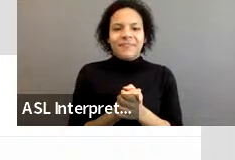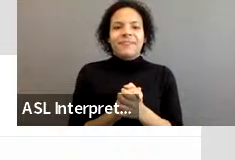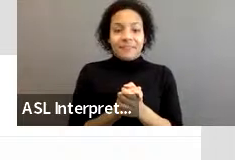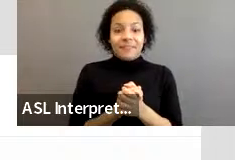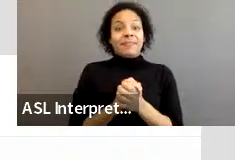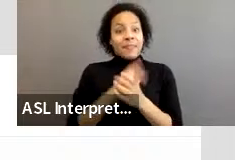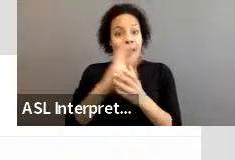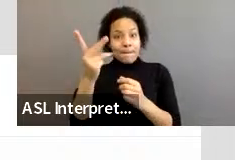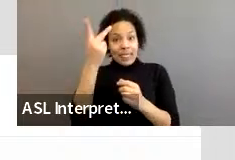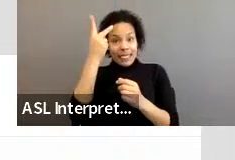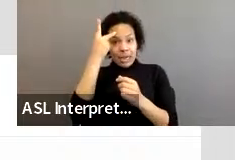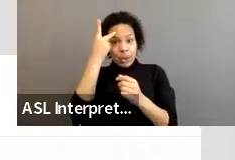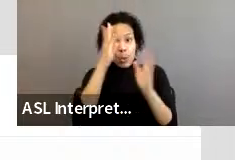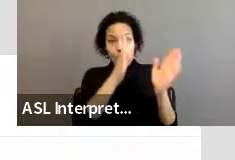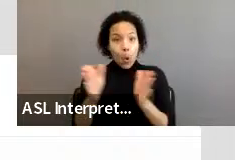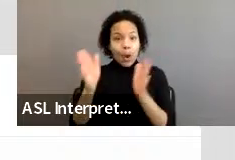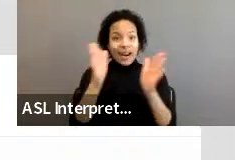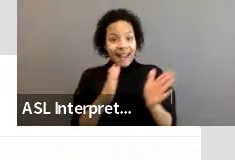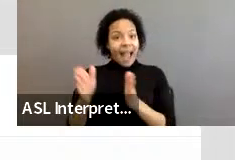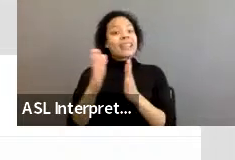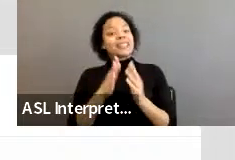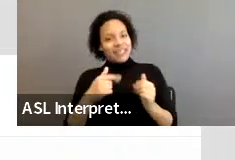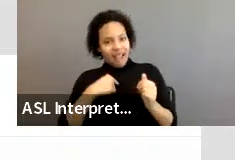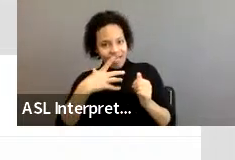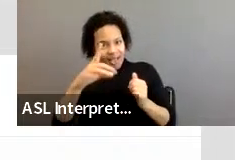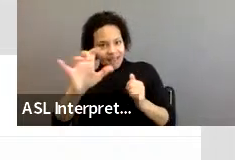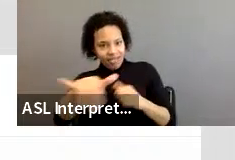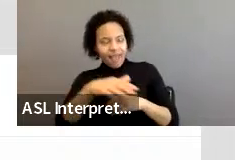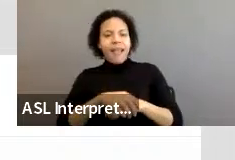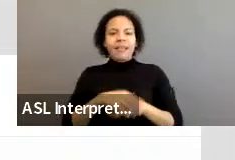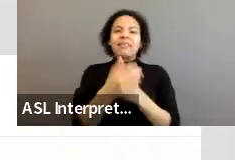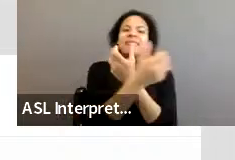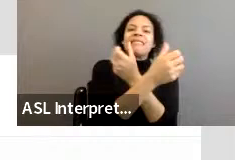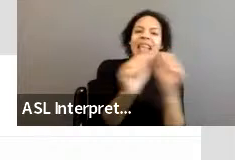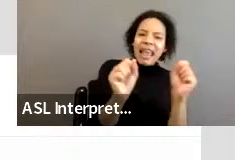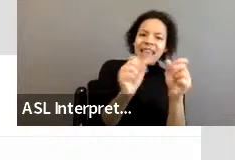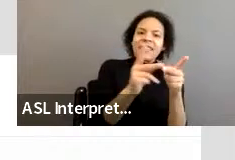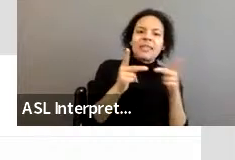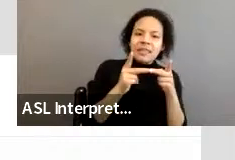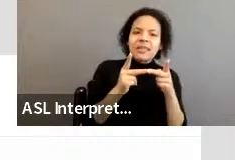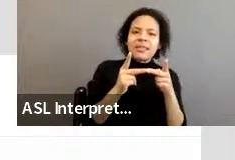Political organizing, I like that. Safe haven.